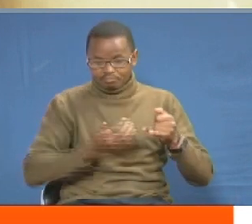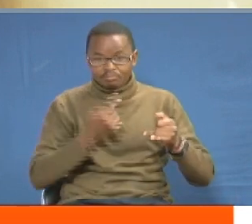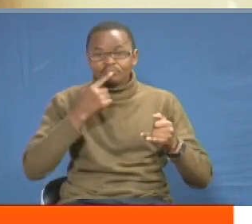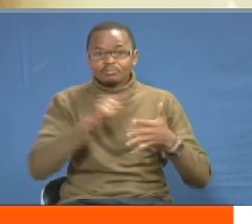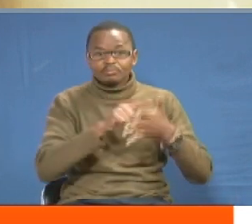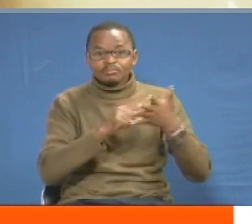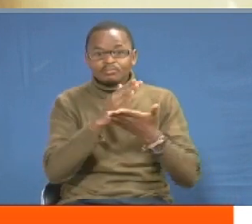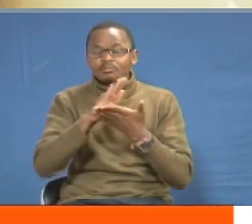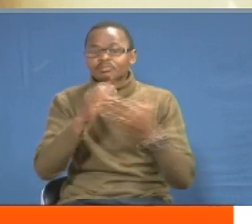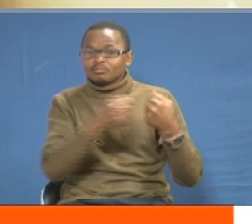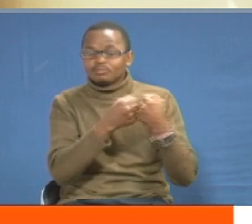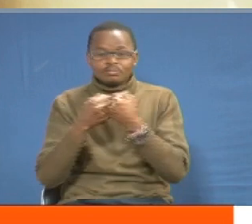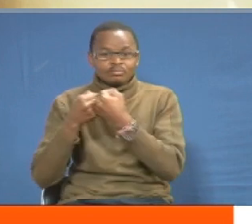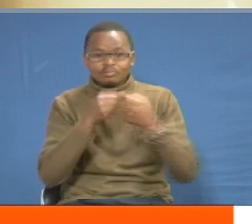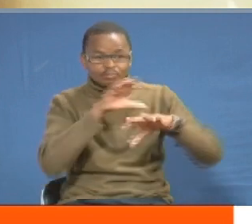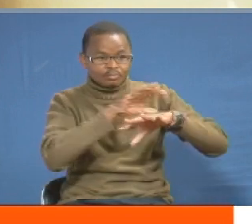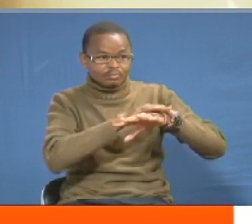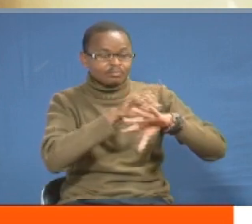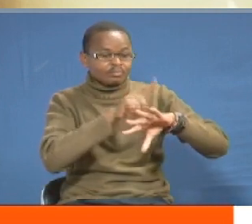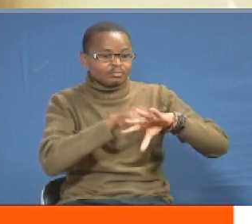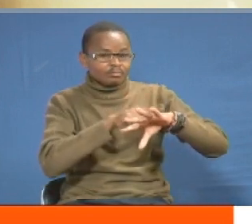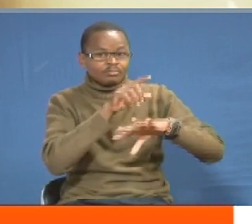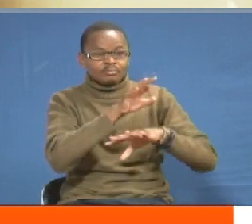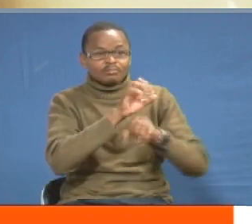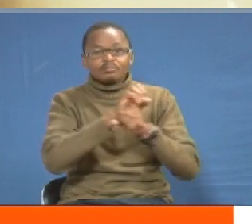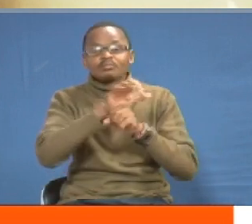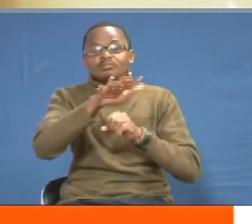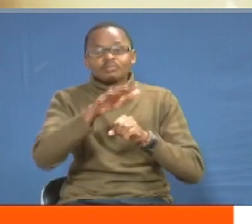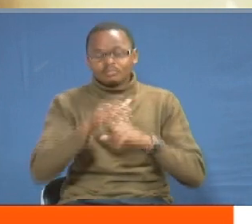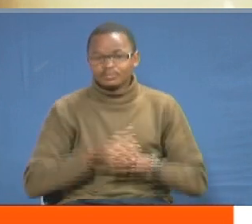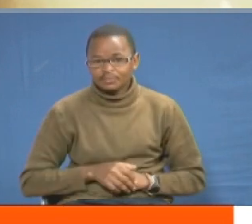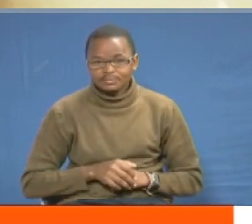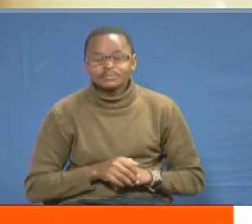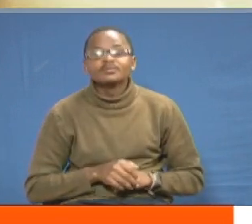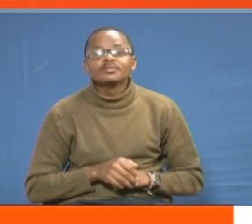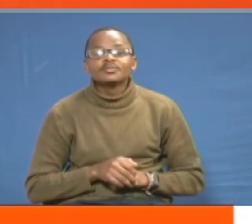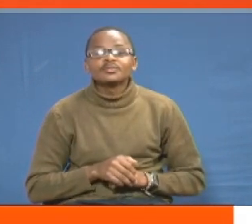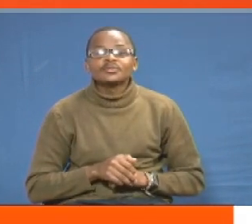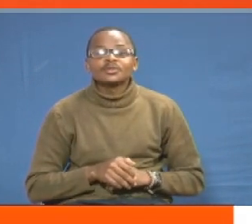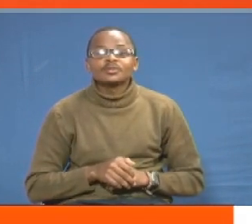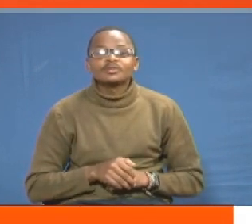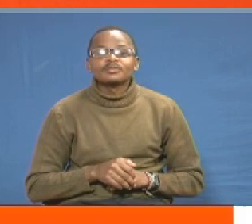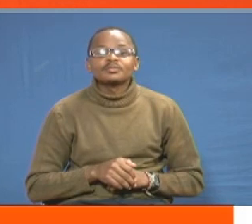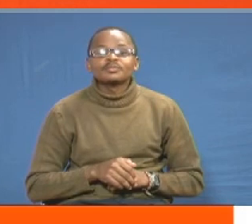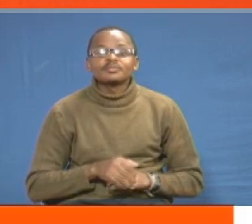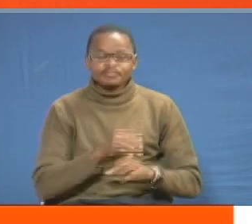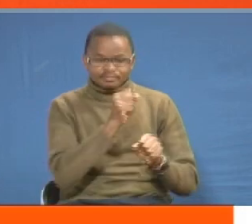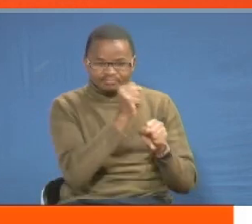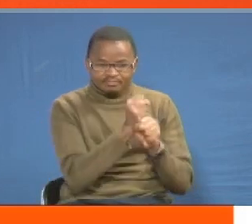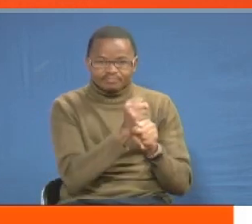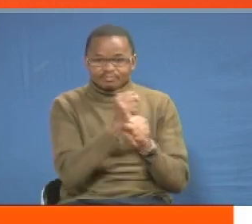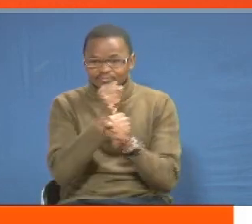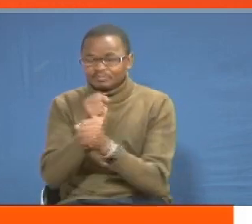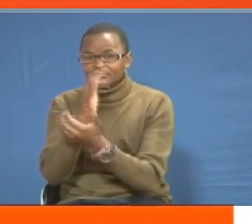pregnant? So what are some of the challenges that you have faced in this era of COVID-19 pandemic? We've been